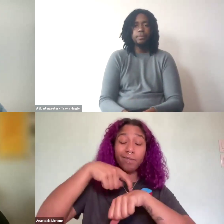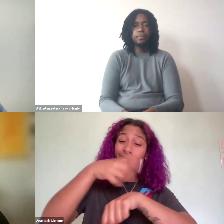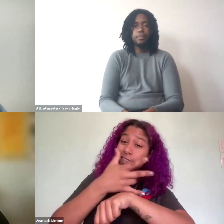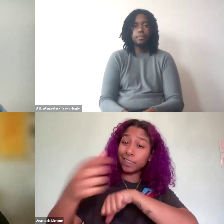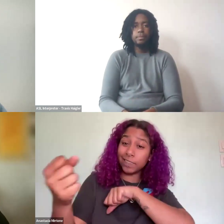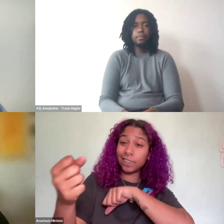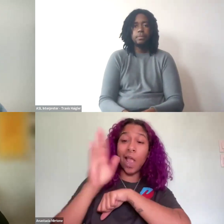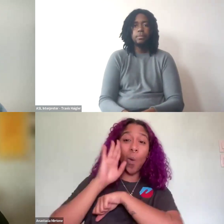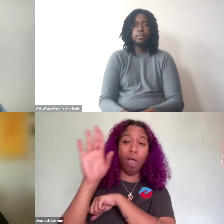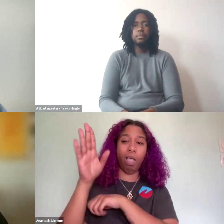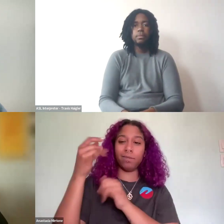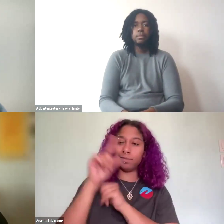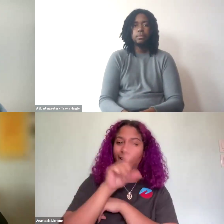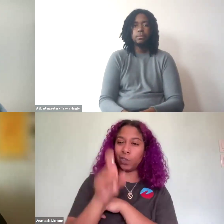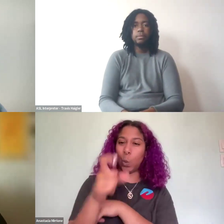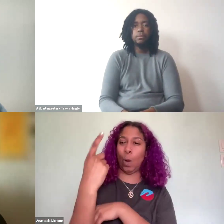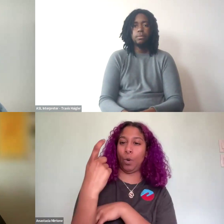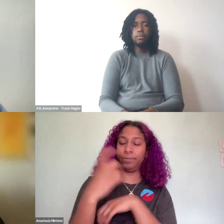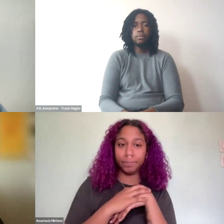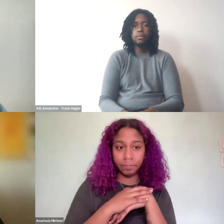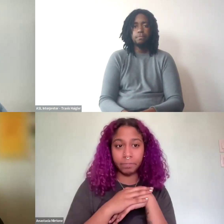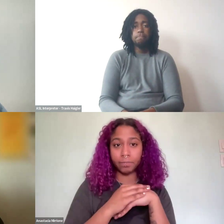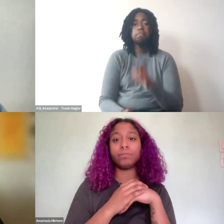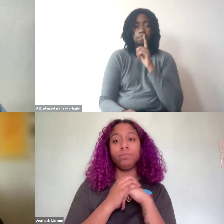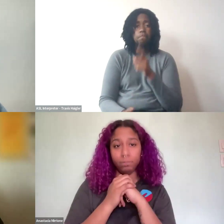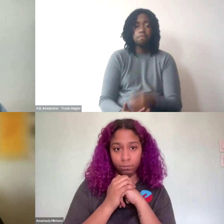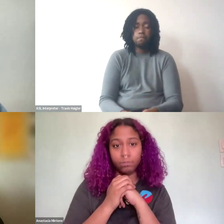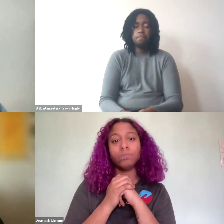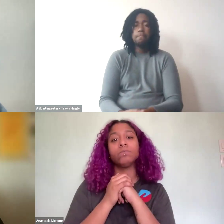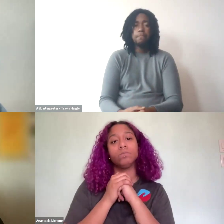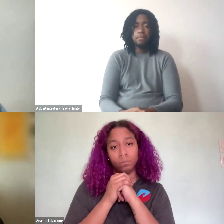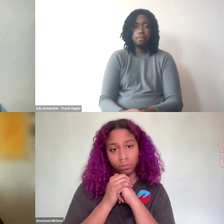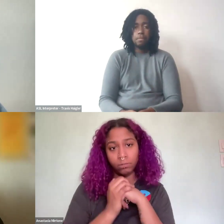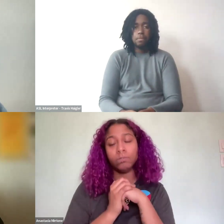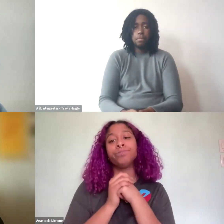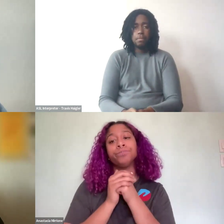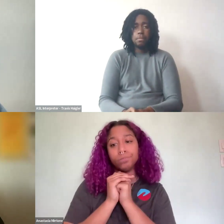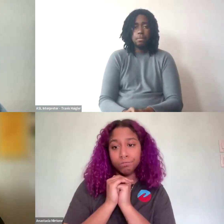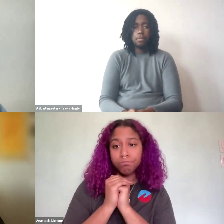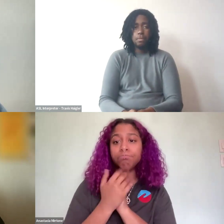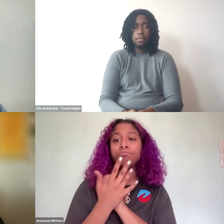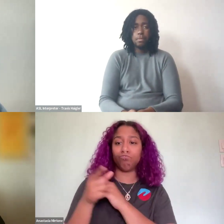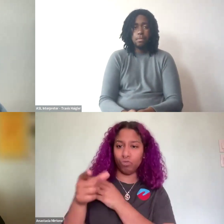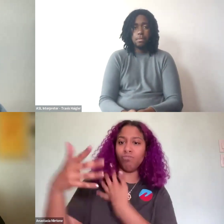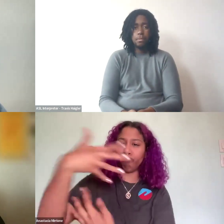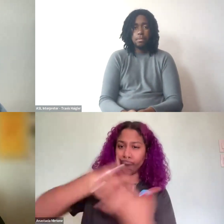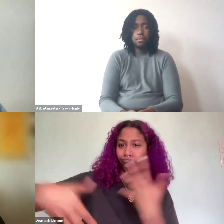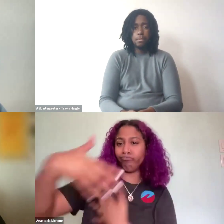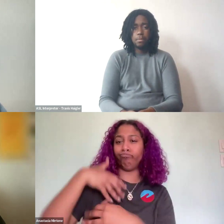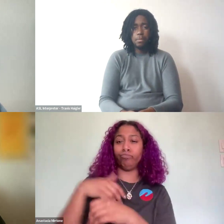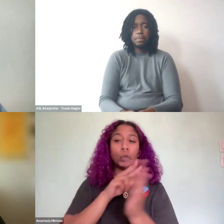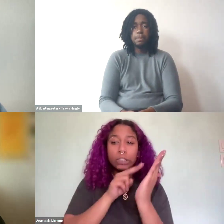one more question. Sure. You've been you've been among the readers and the young readers throughout this period.